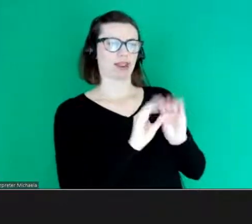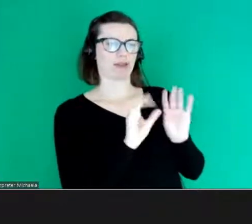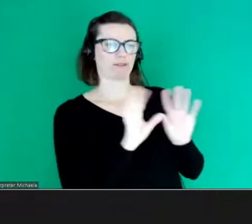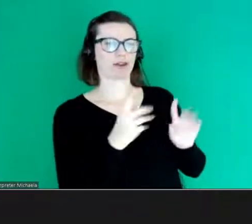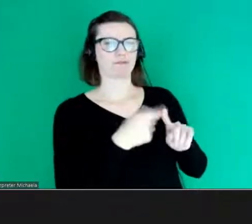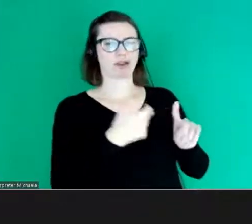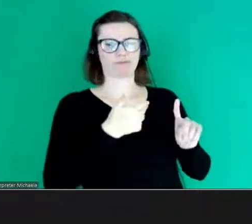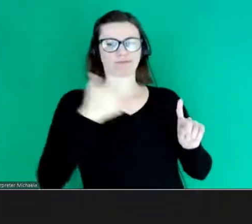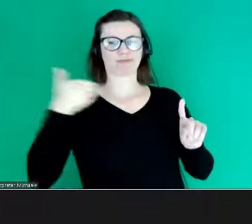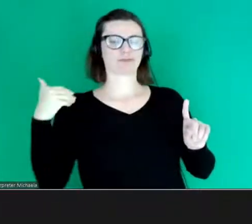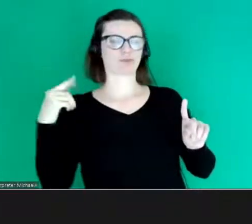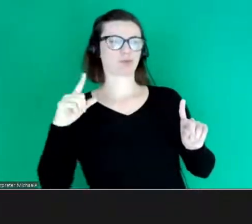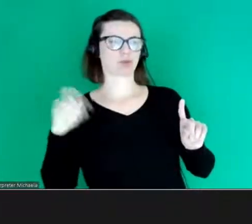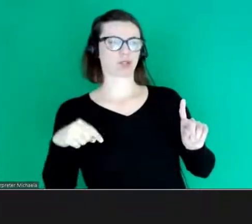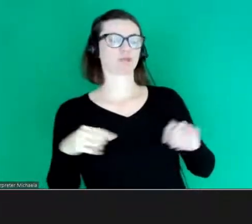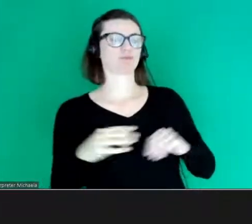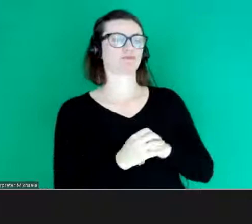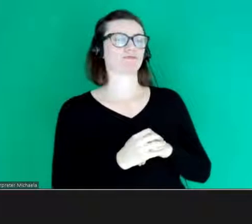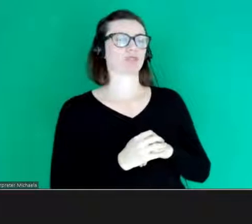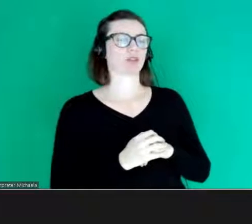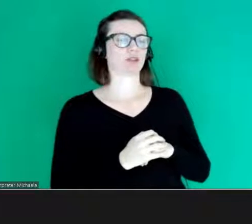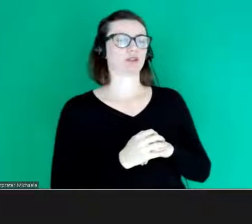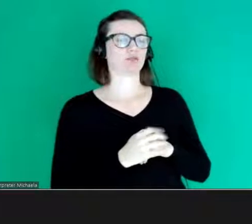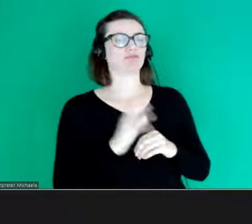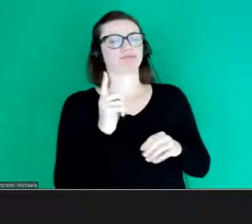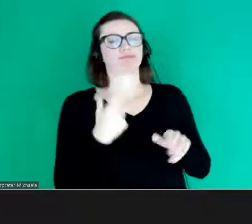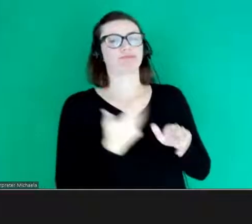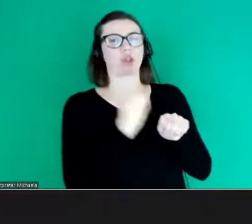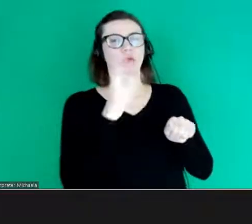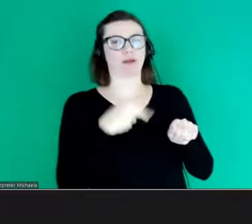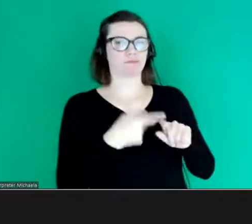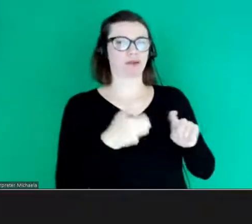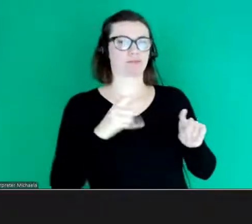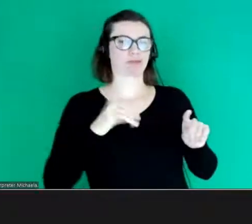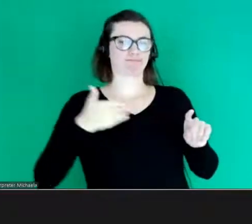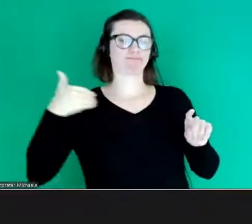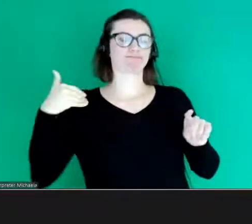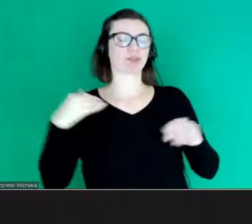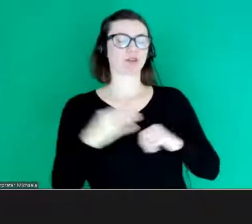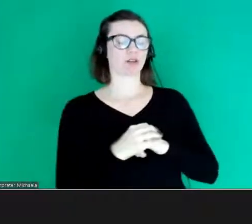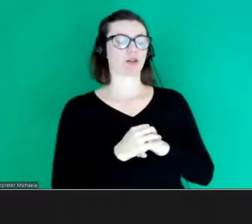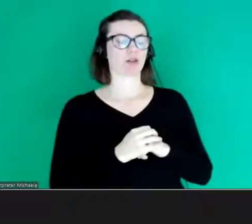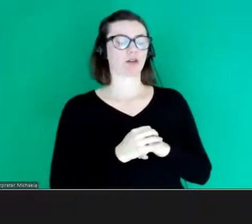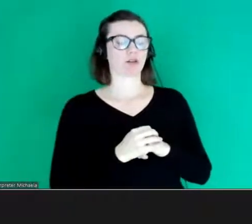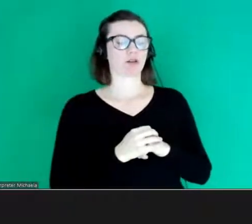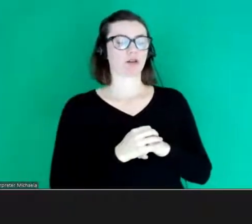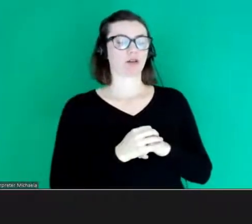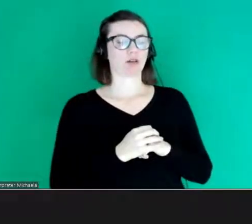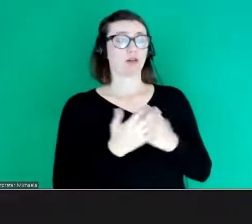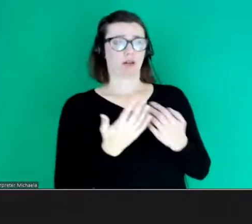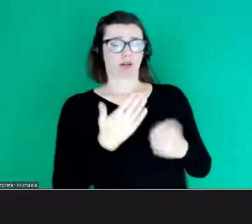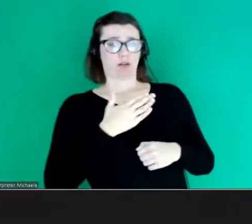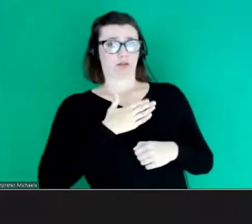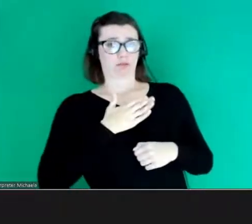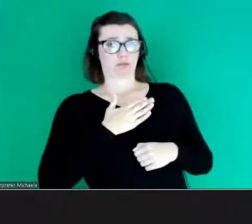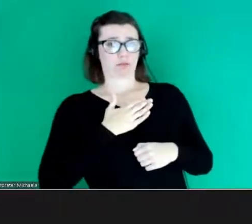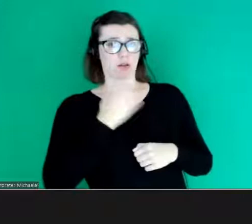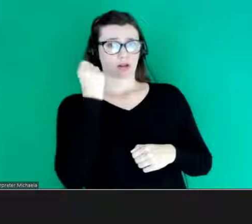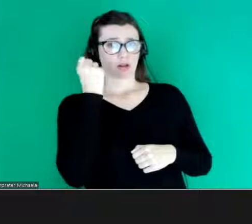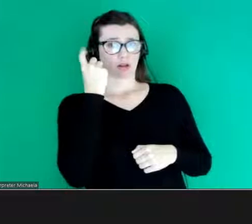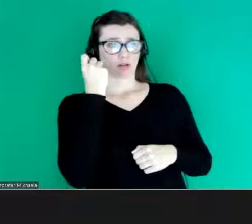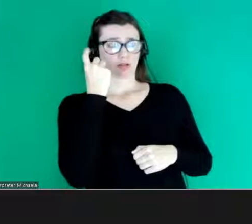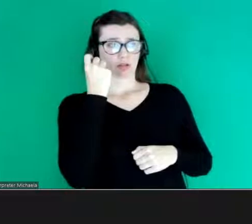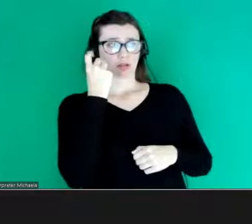questions, just as a sort of follow-up to that, was that from my understanding,